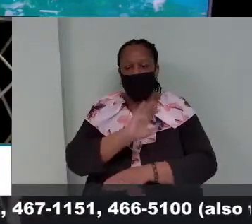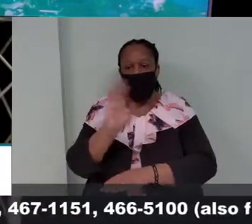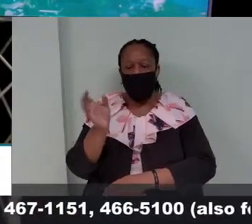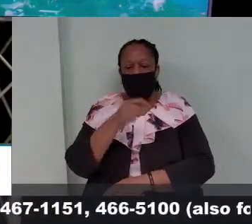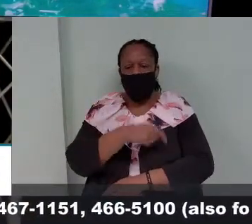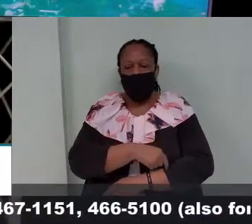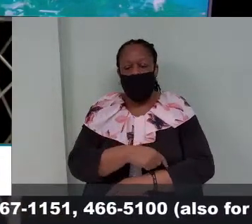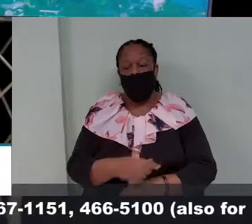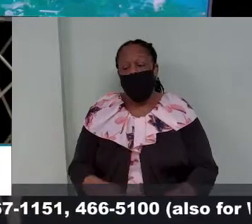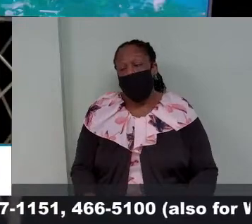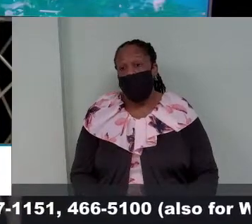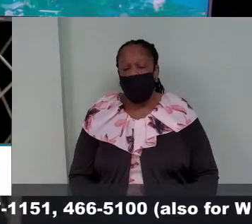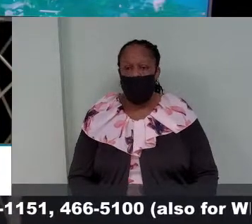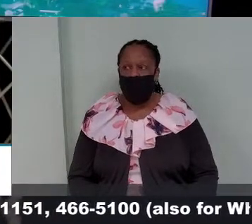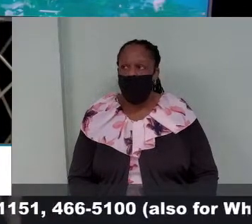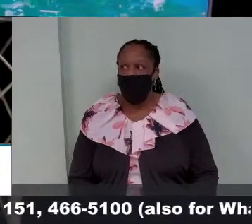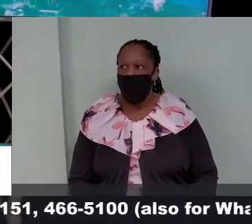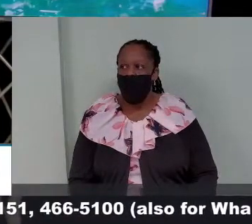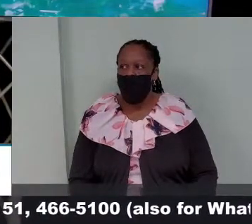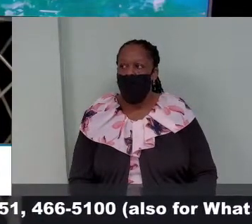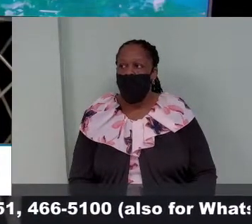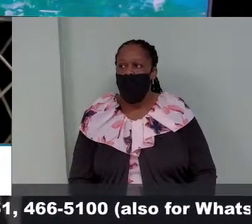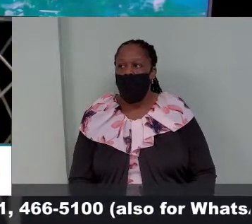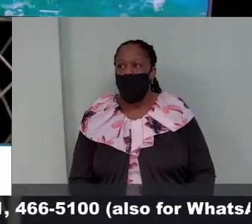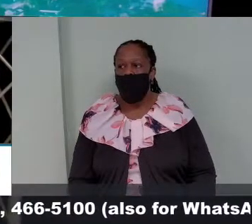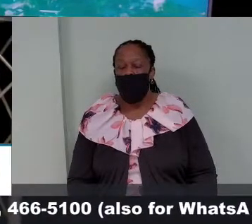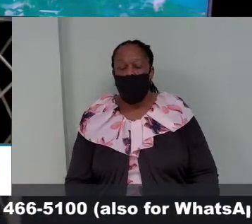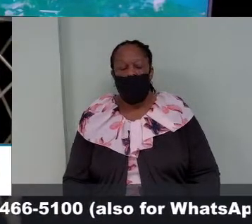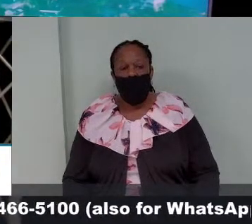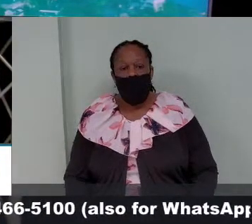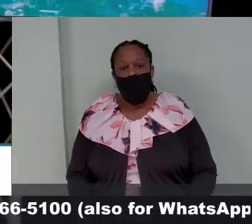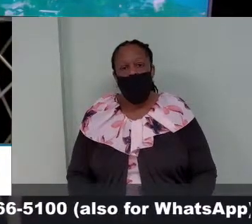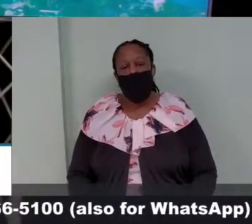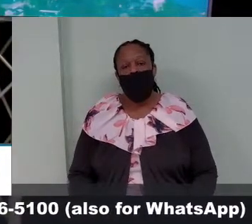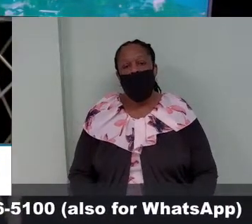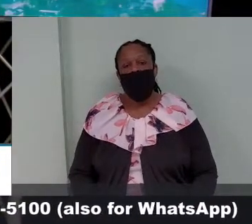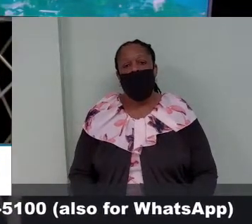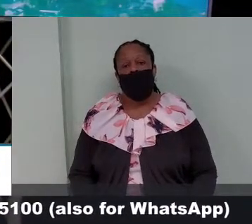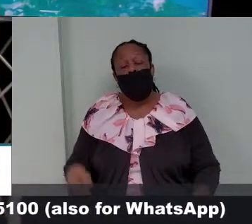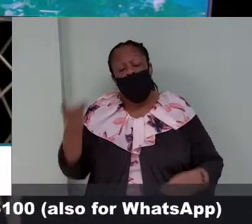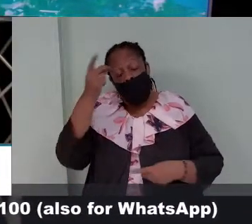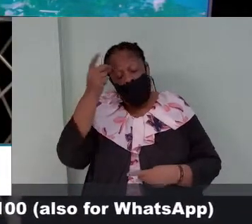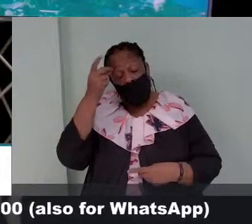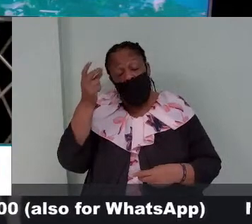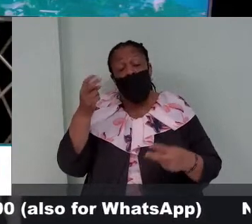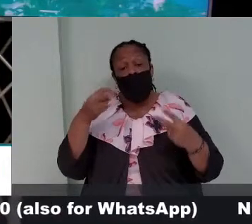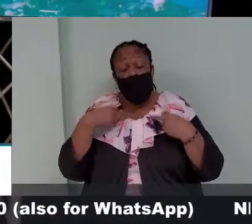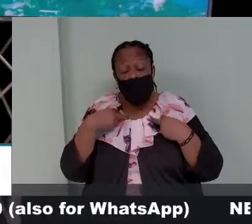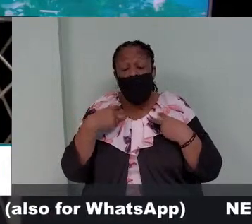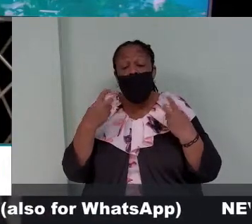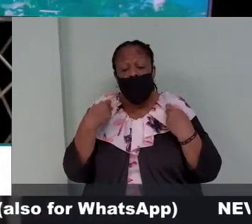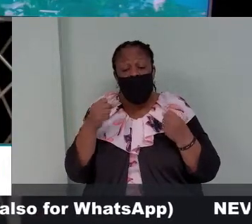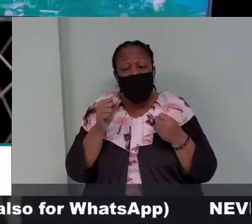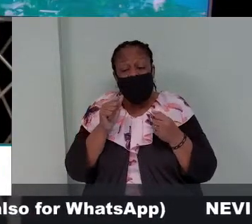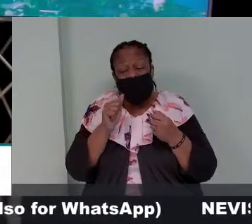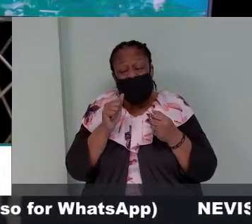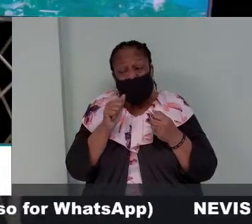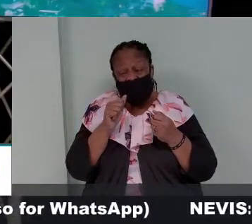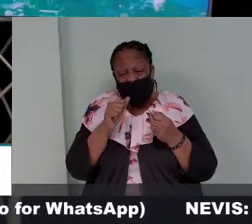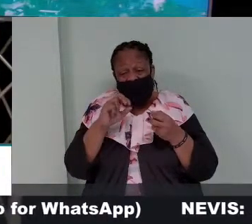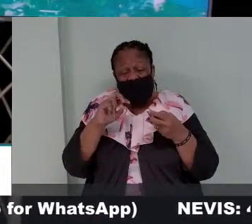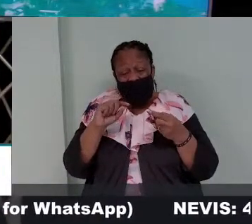Yes, this pandemic has affected all of us, and some persons are feeling the squeeze more